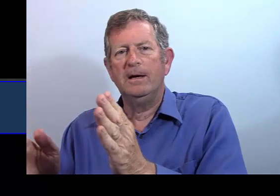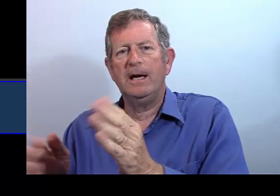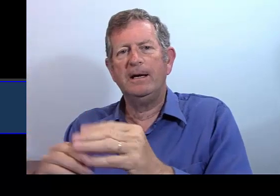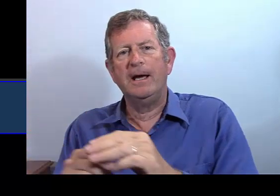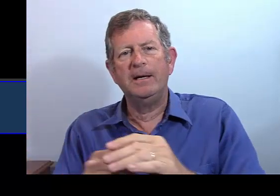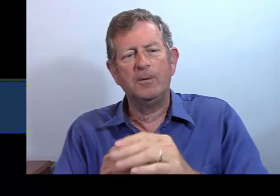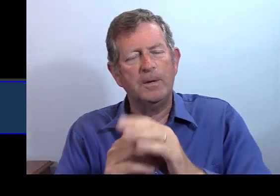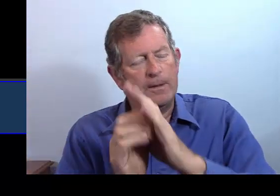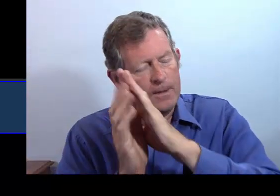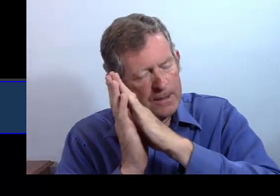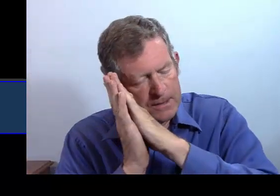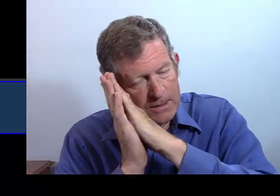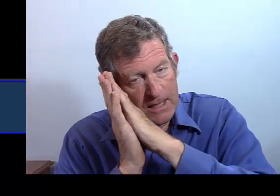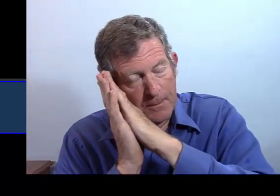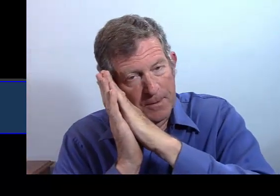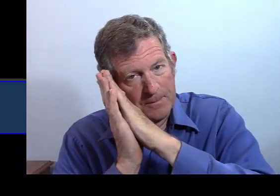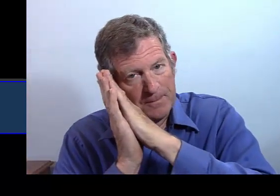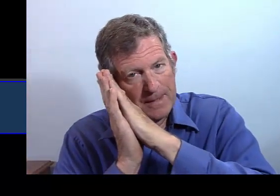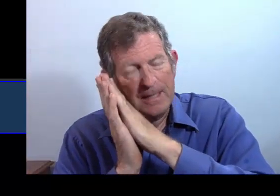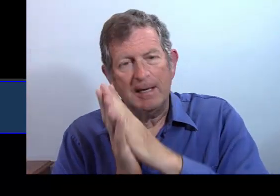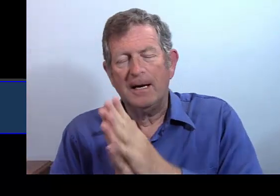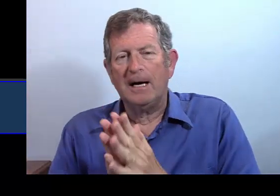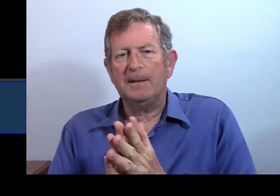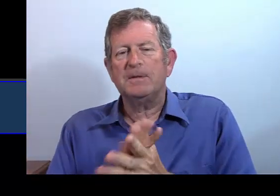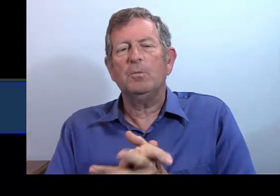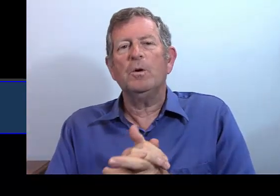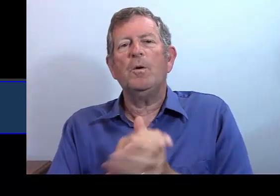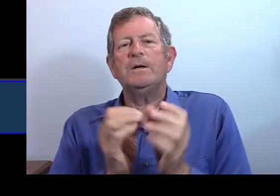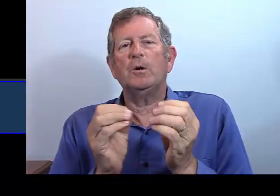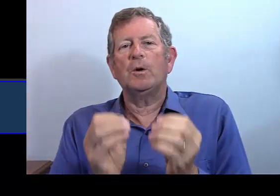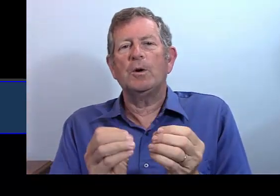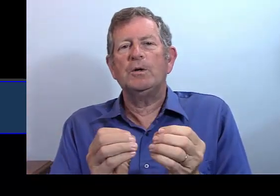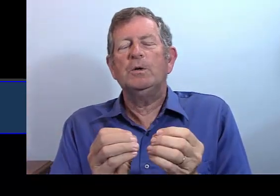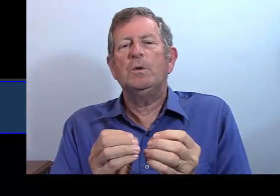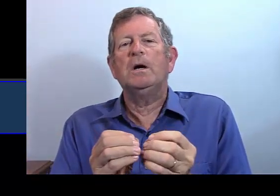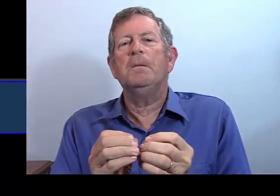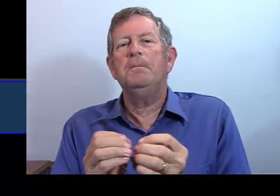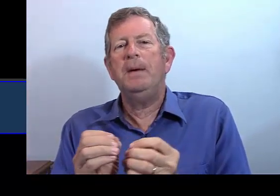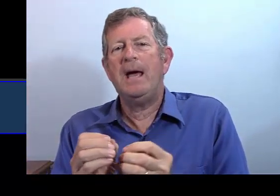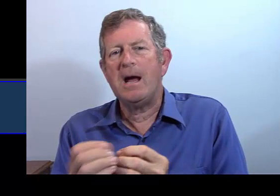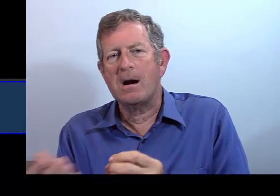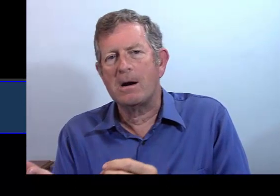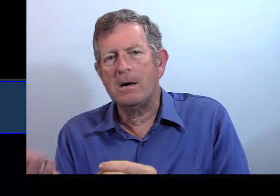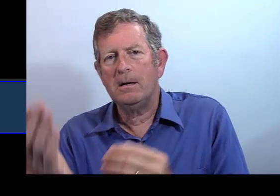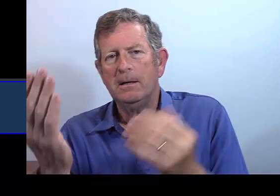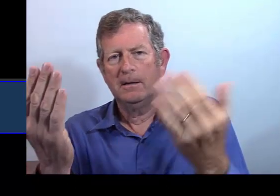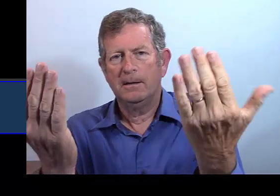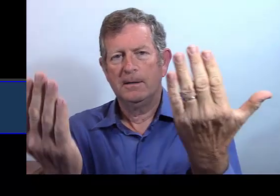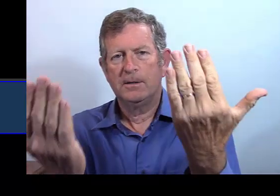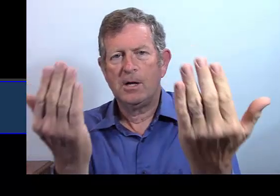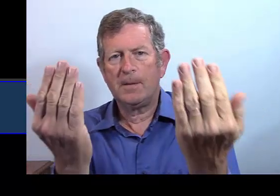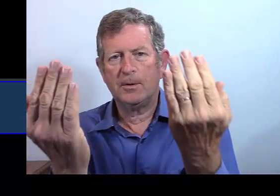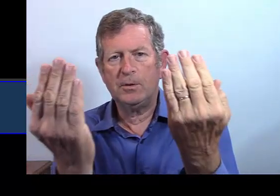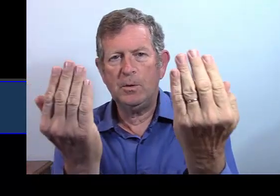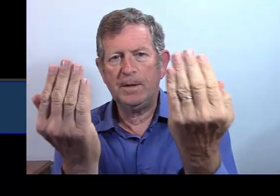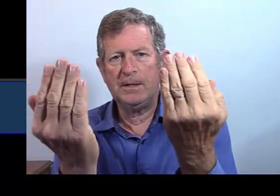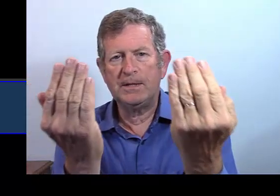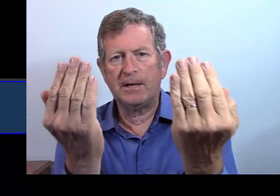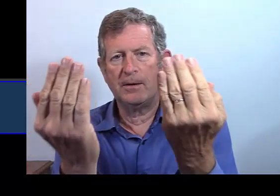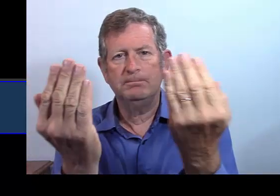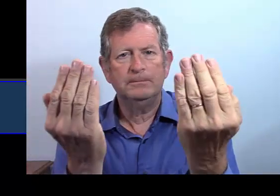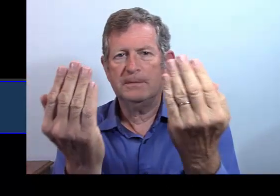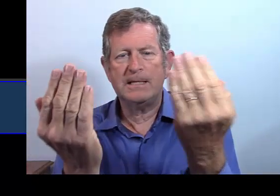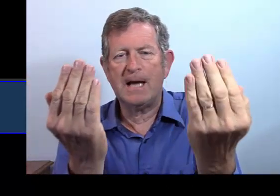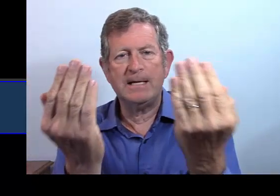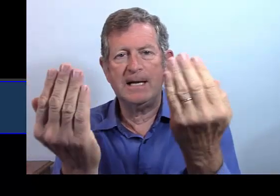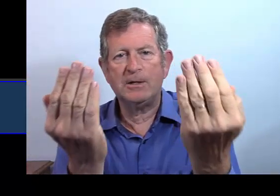live and ending with sleep. We're going to learn to compare, talk about two things